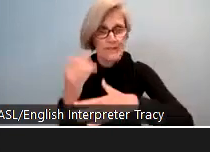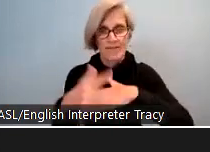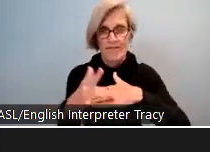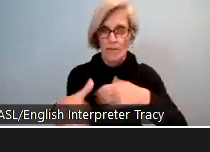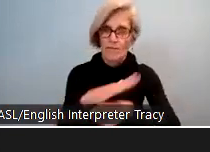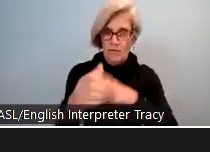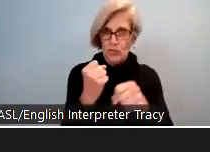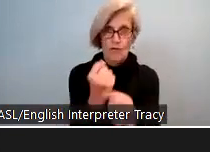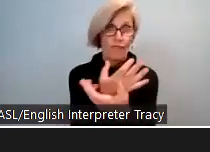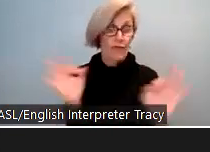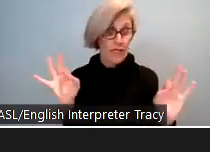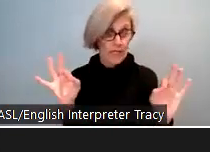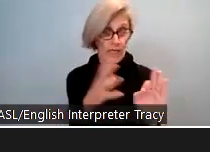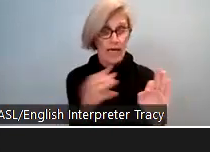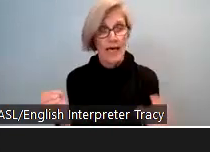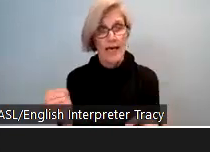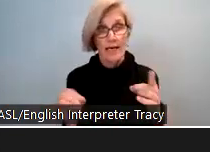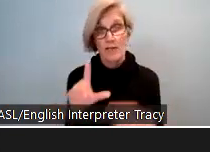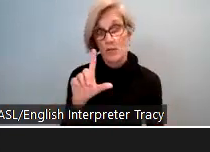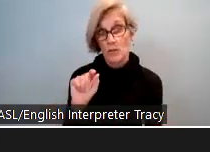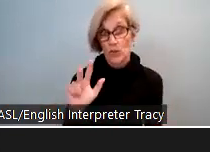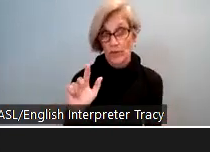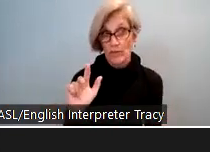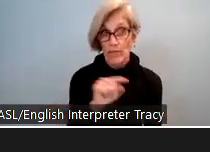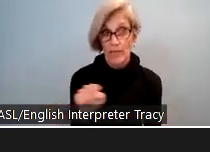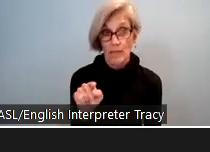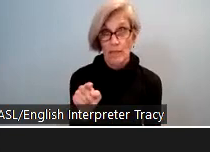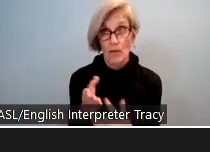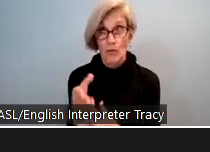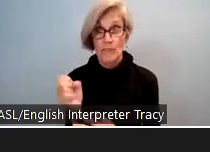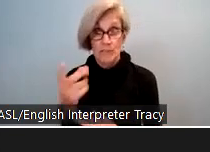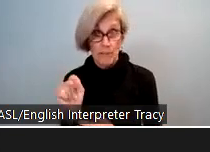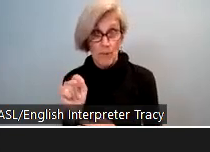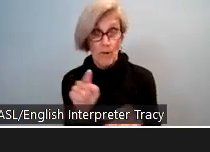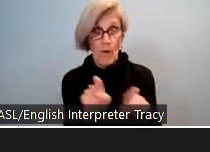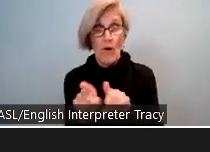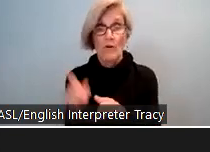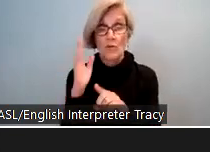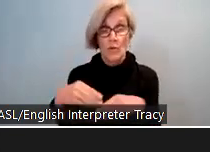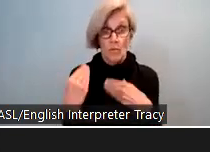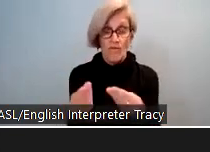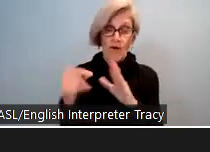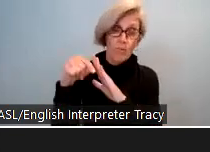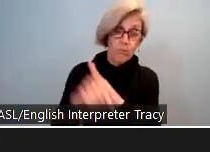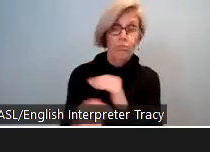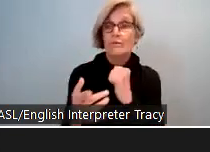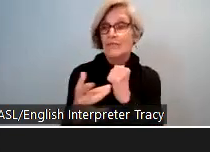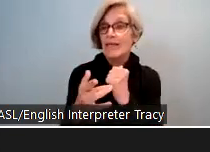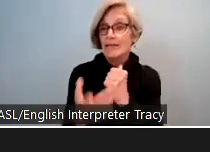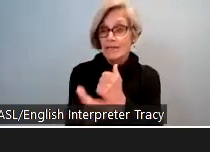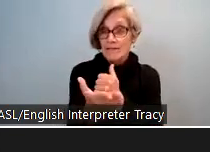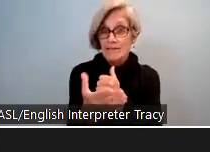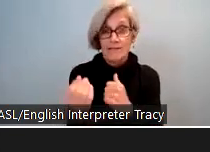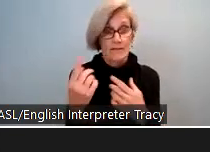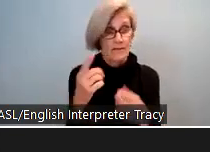cost. And in 2023 through September, we will also be providing in-depth technical assistance for use